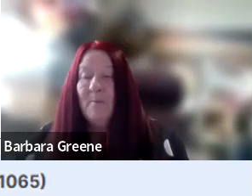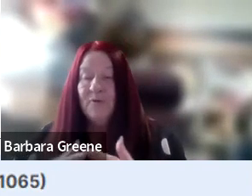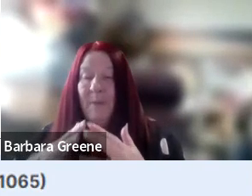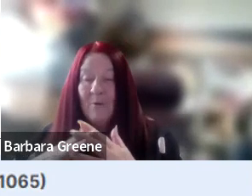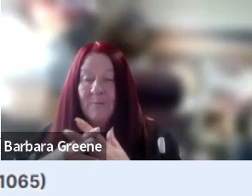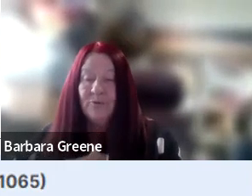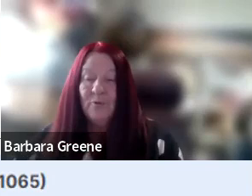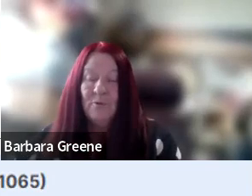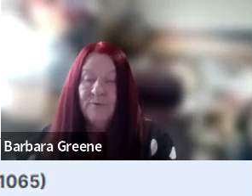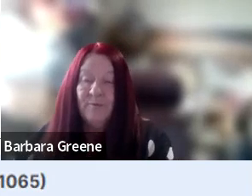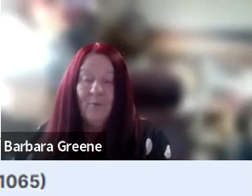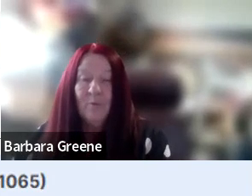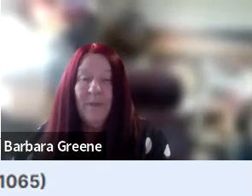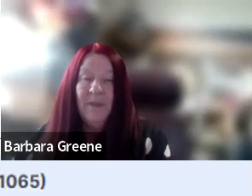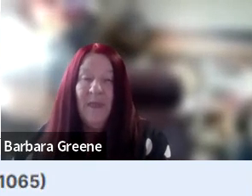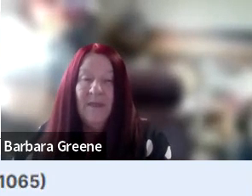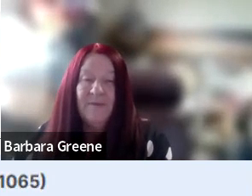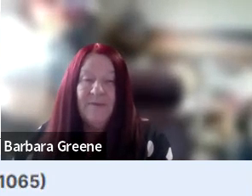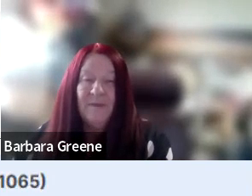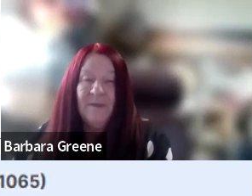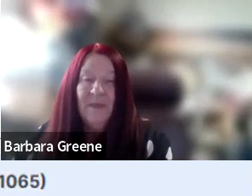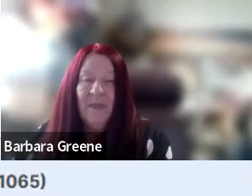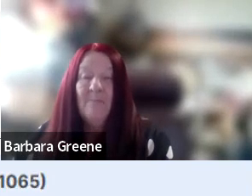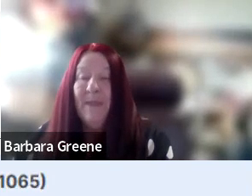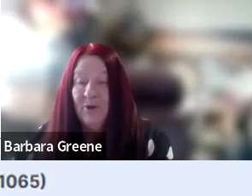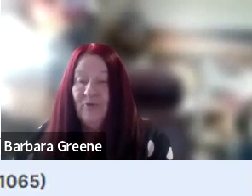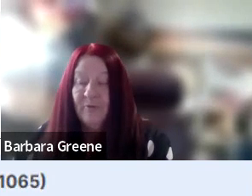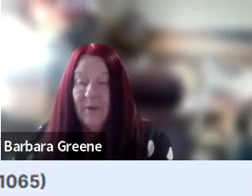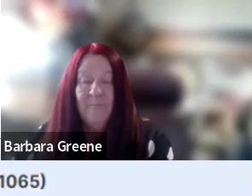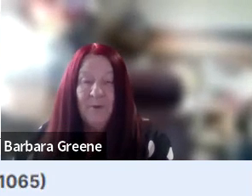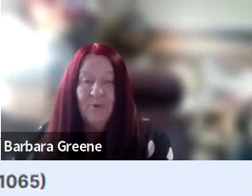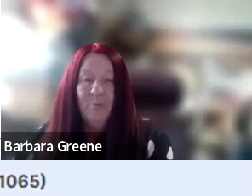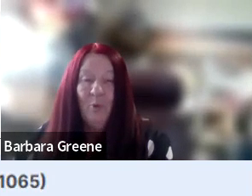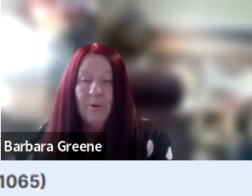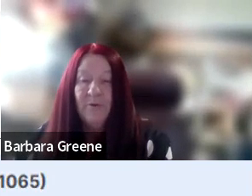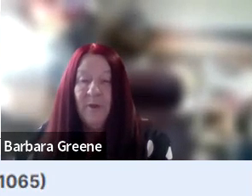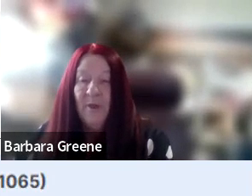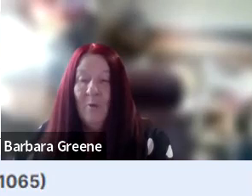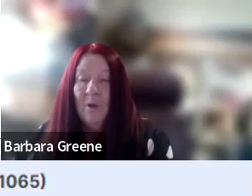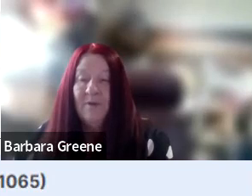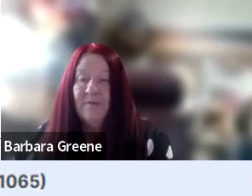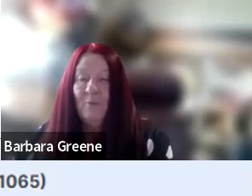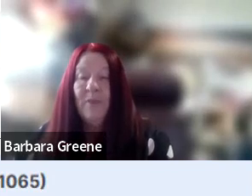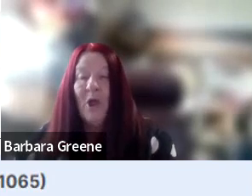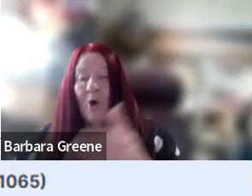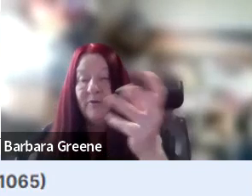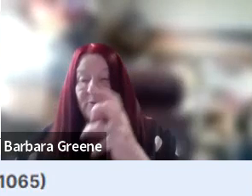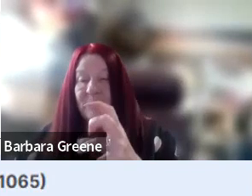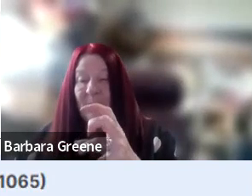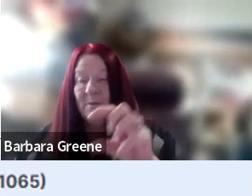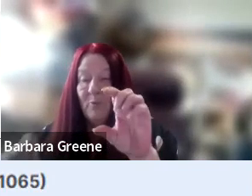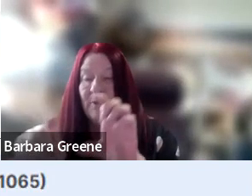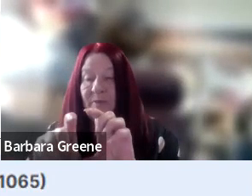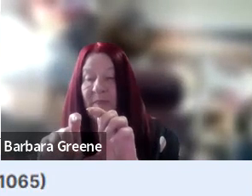one of the most powerful tools for me as a manager of peer support was when the cards